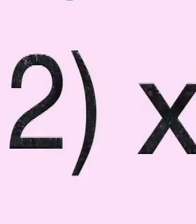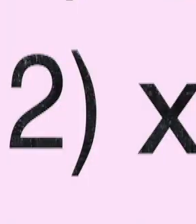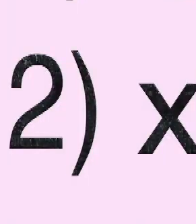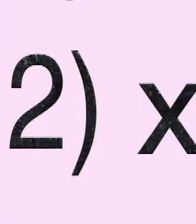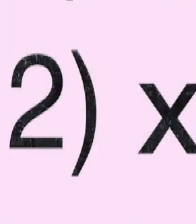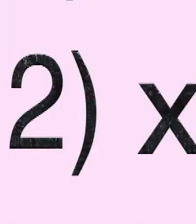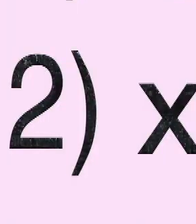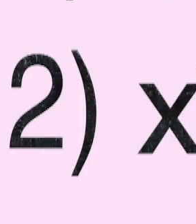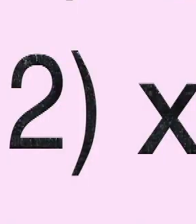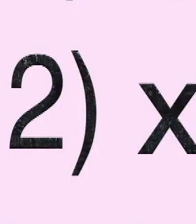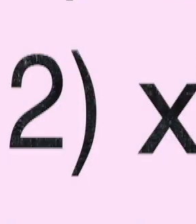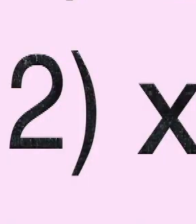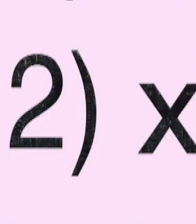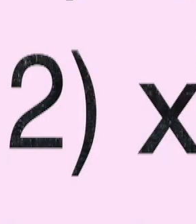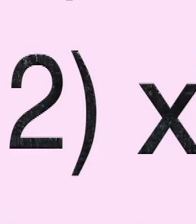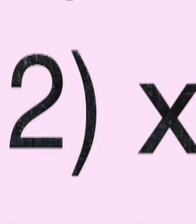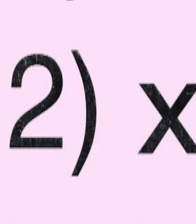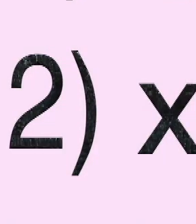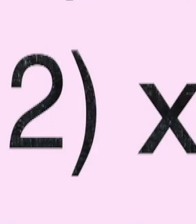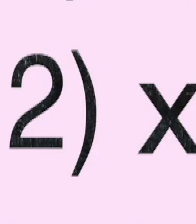121.